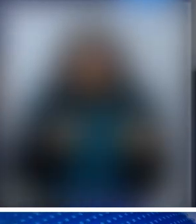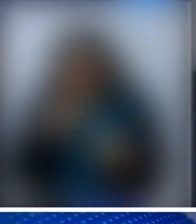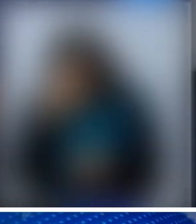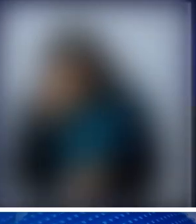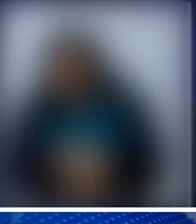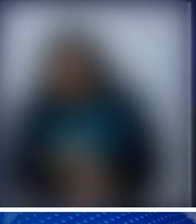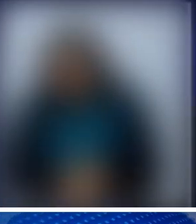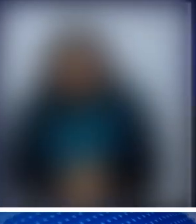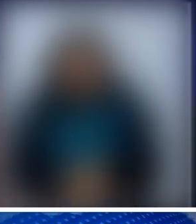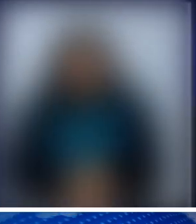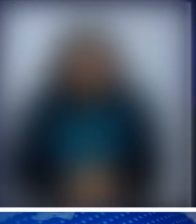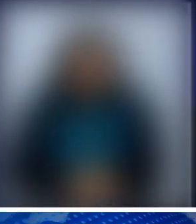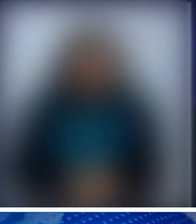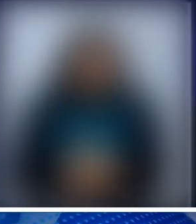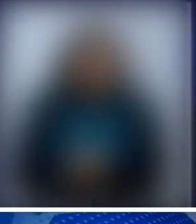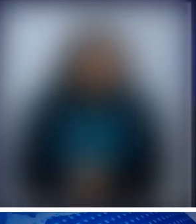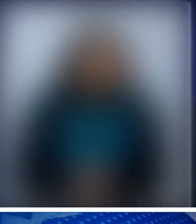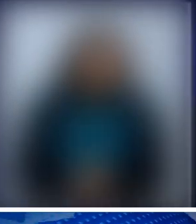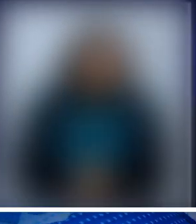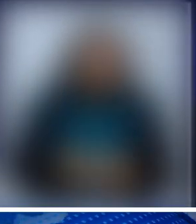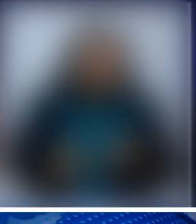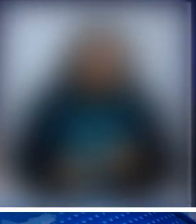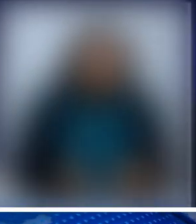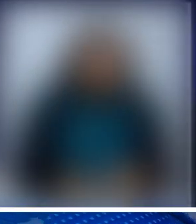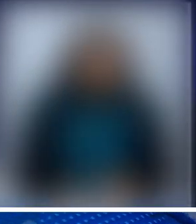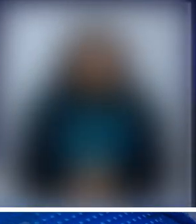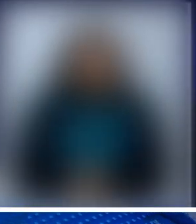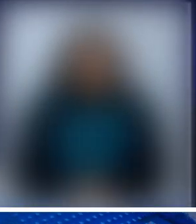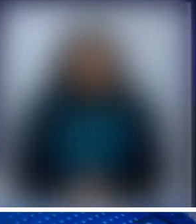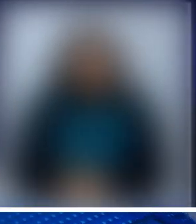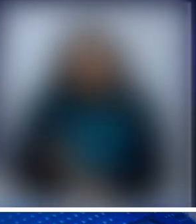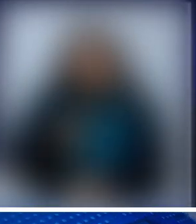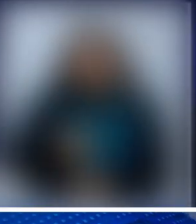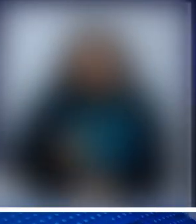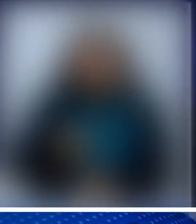mineral, vitamins, iron, iodine in the food that our people are consuming.